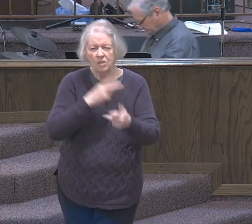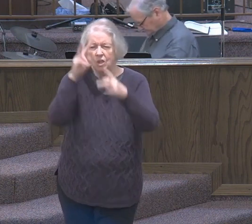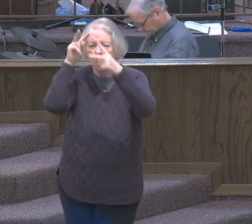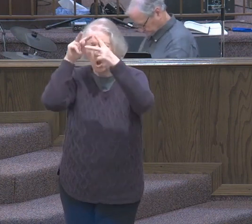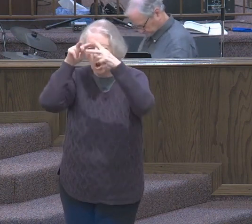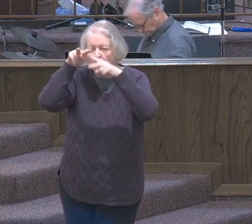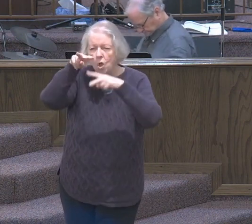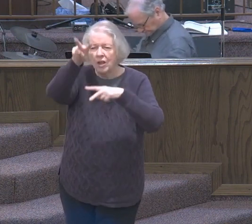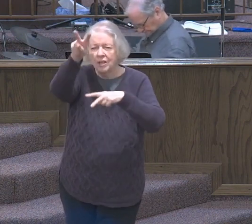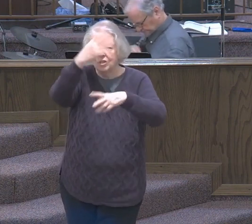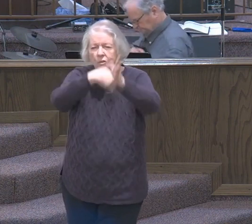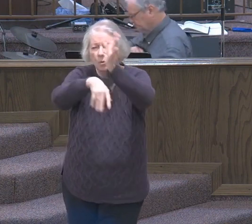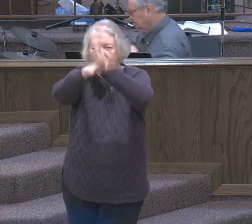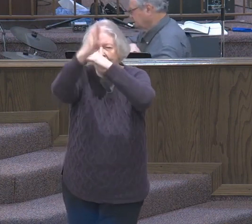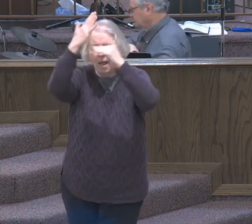Judah, but you will always,